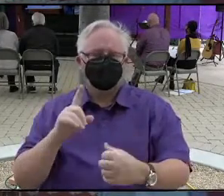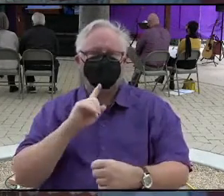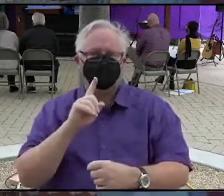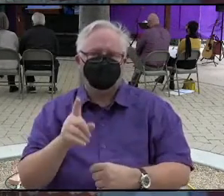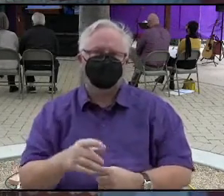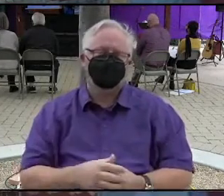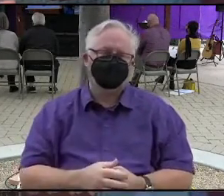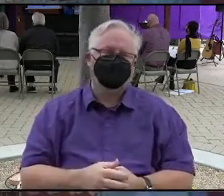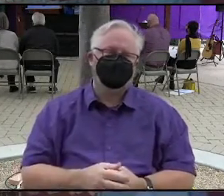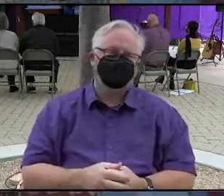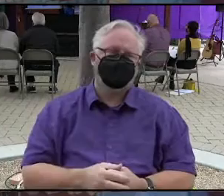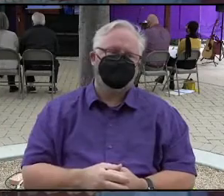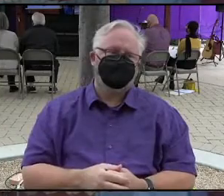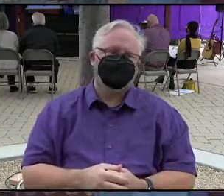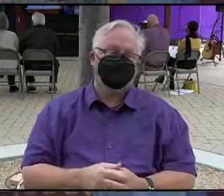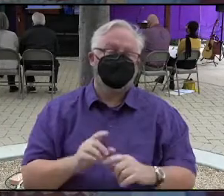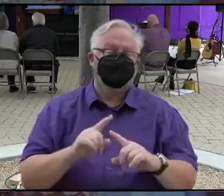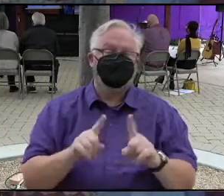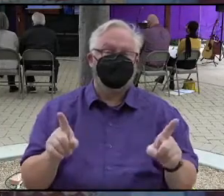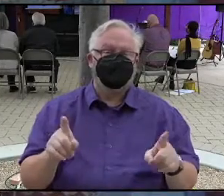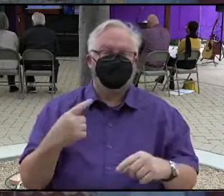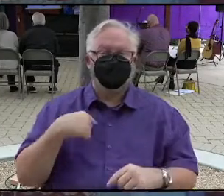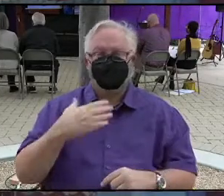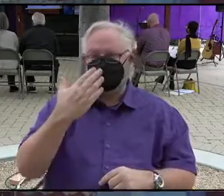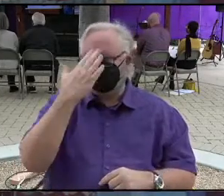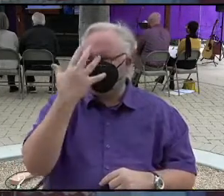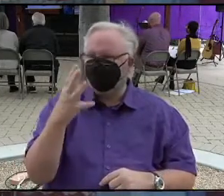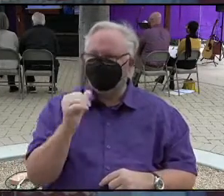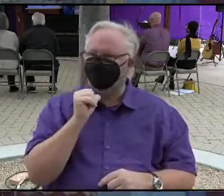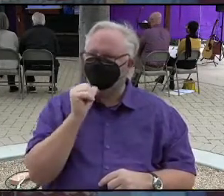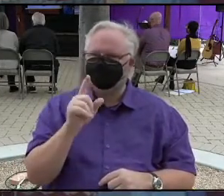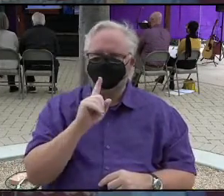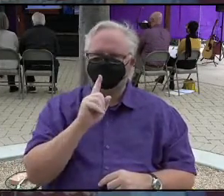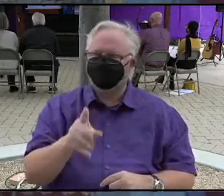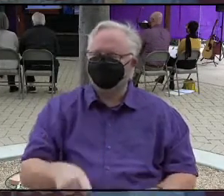true. But we knew darn well it wasn't true.